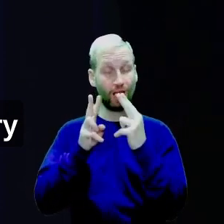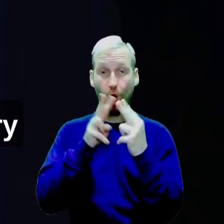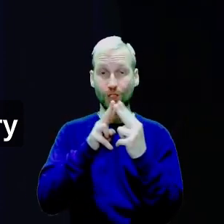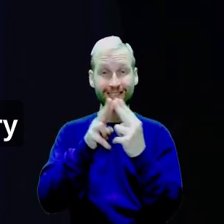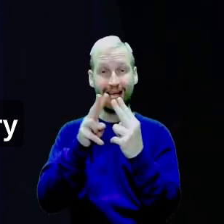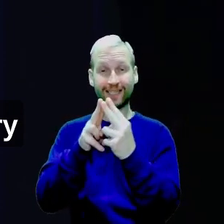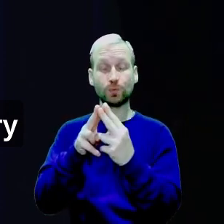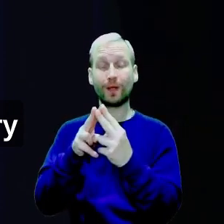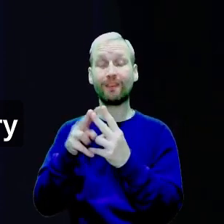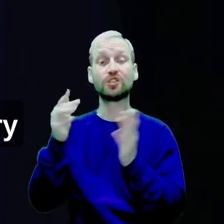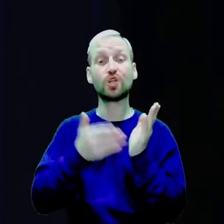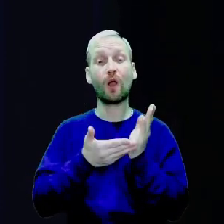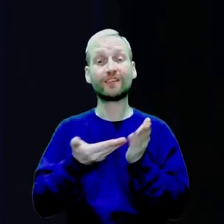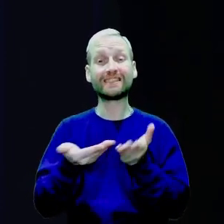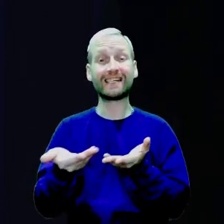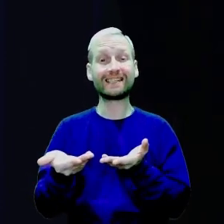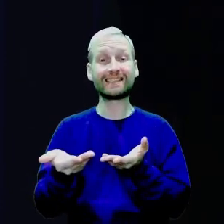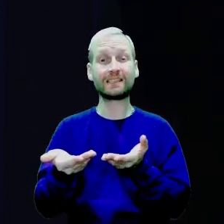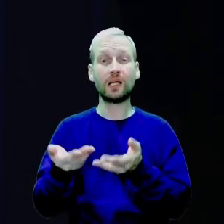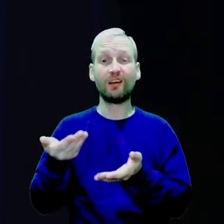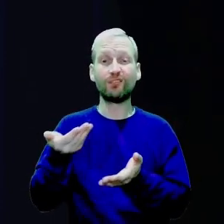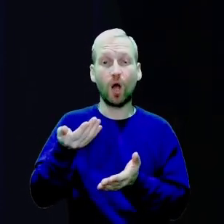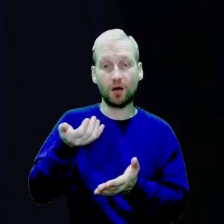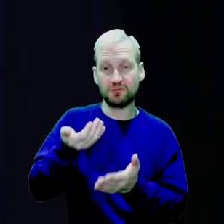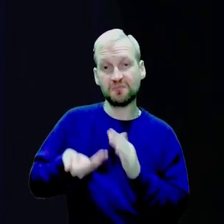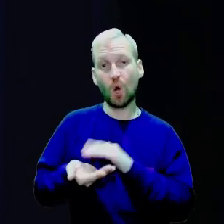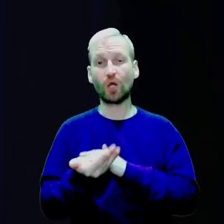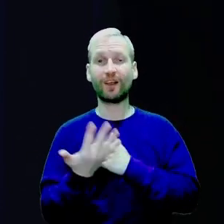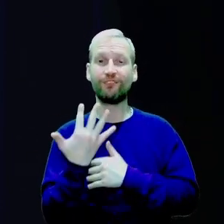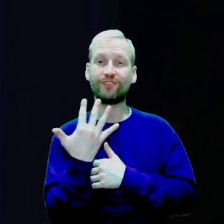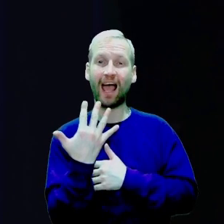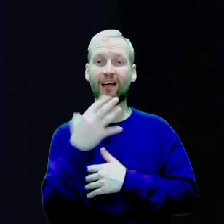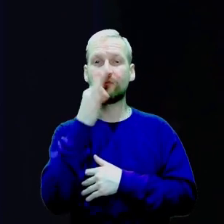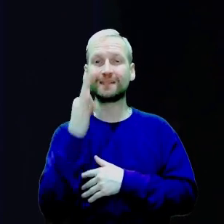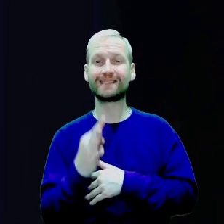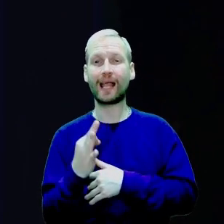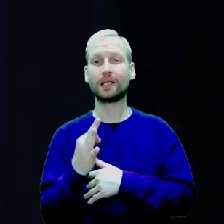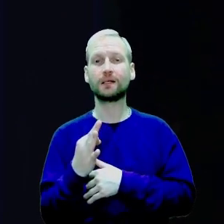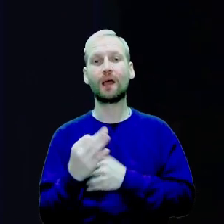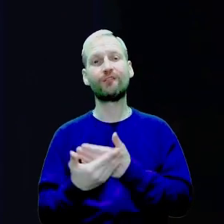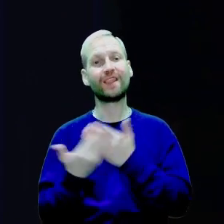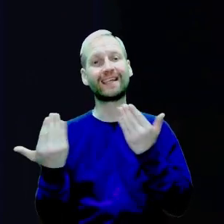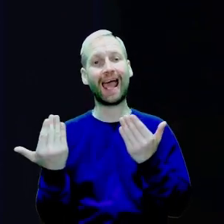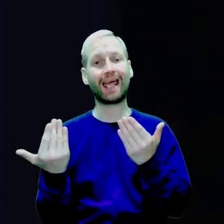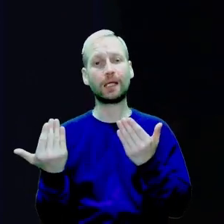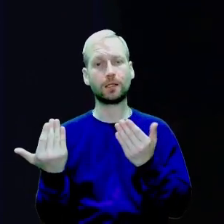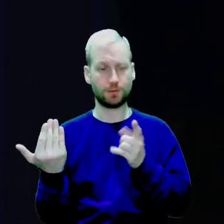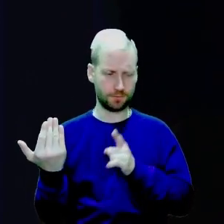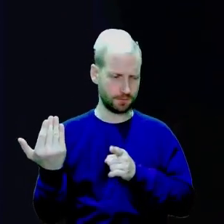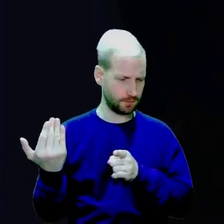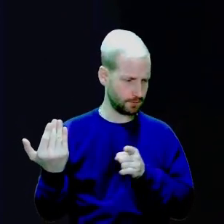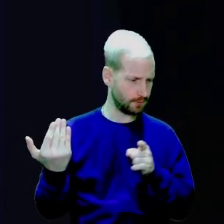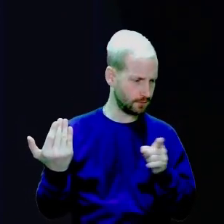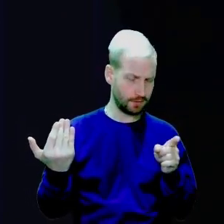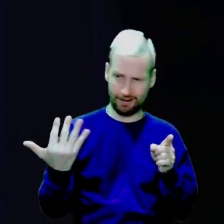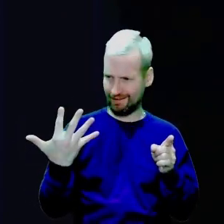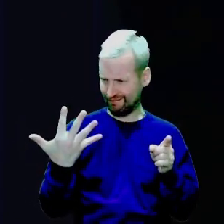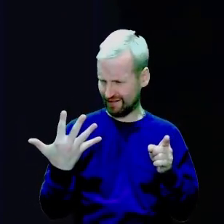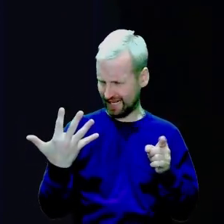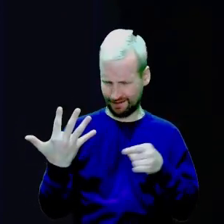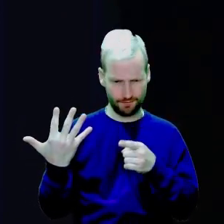with statutory services for less than 5% of the day. What happens, you might ask, to the